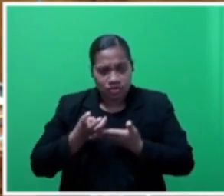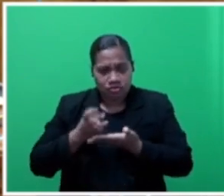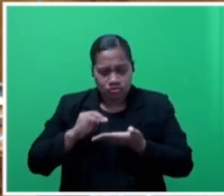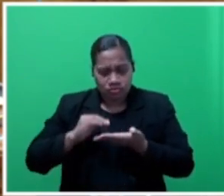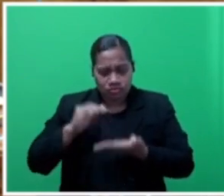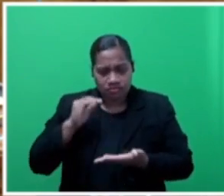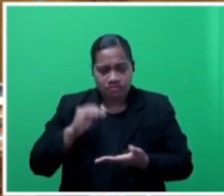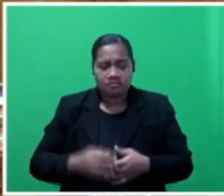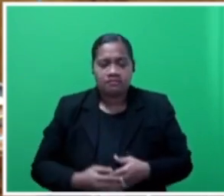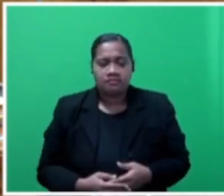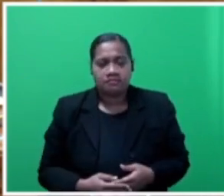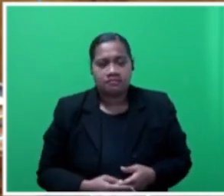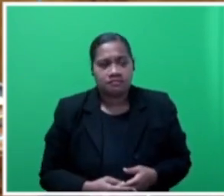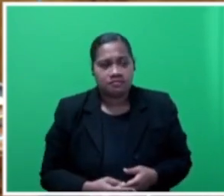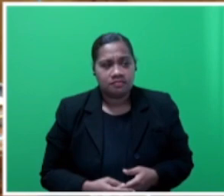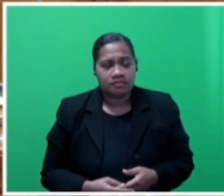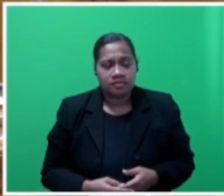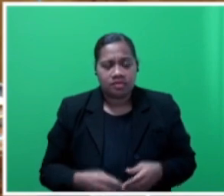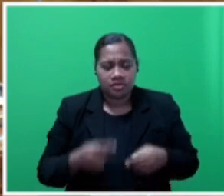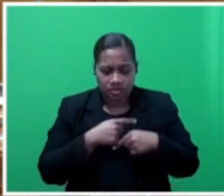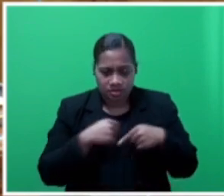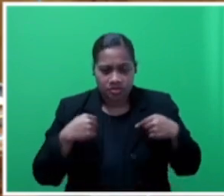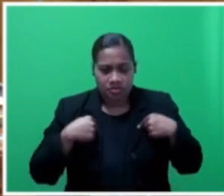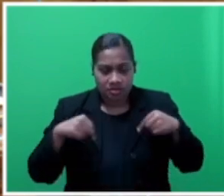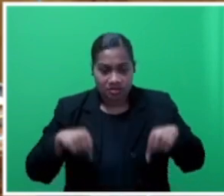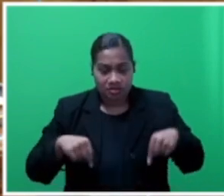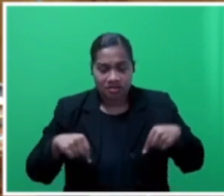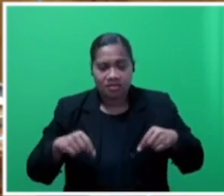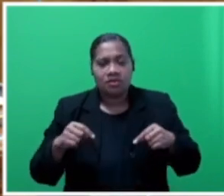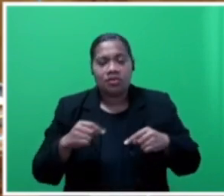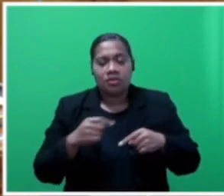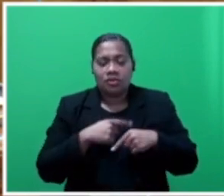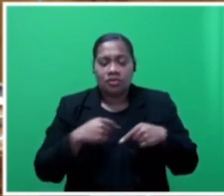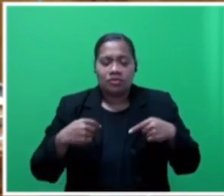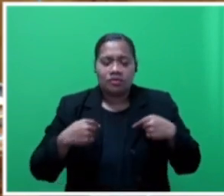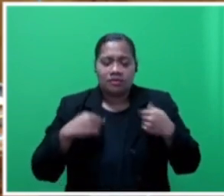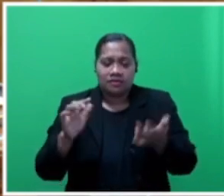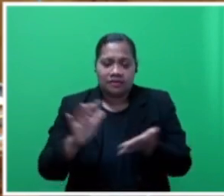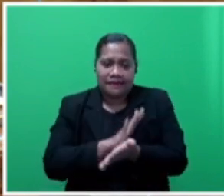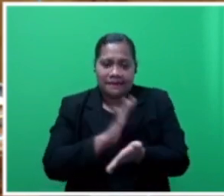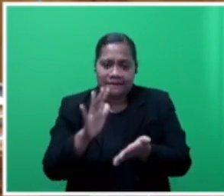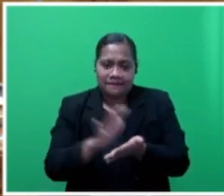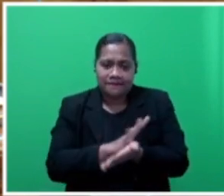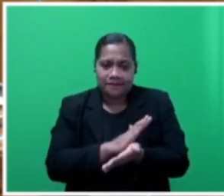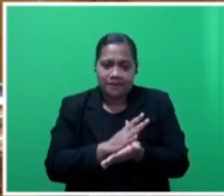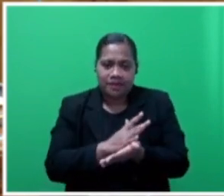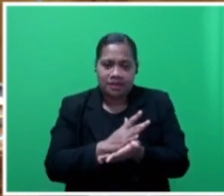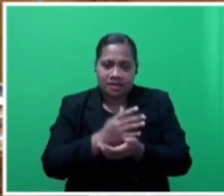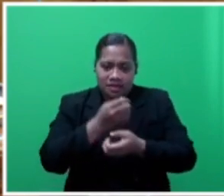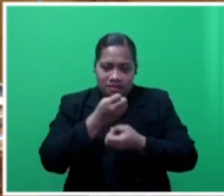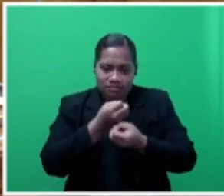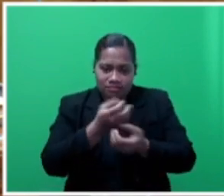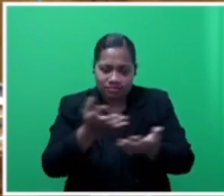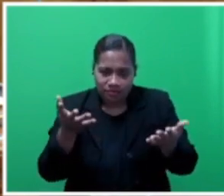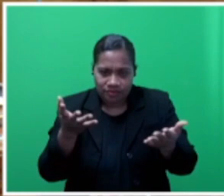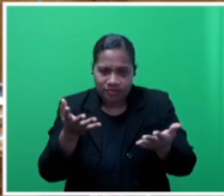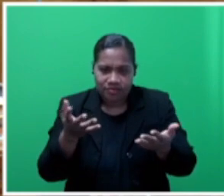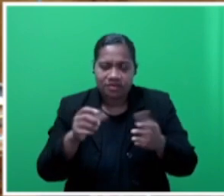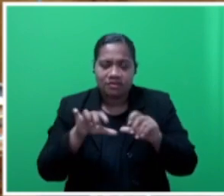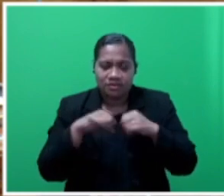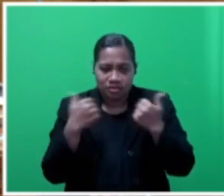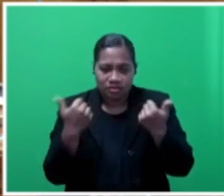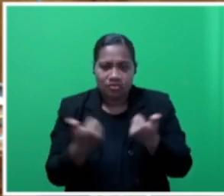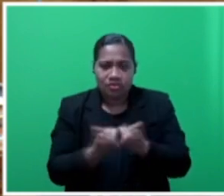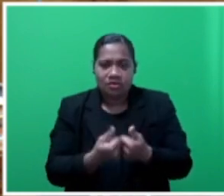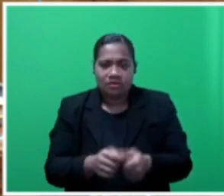On that note, we on this side of the house are quite happy that at least we've heard from the horse's mouth that they finally agreed